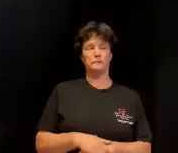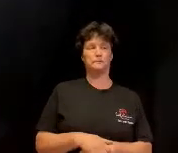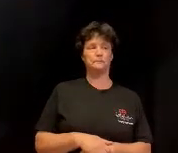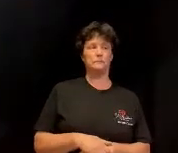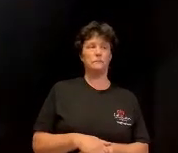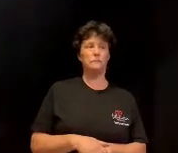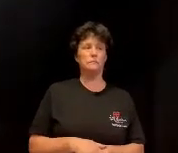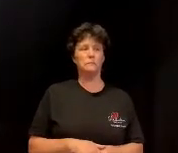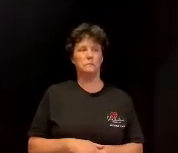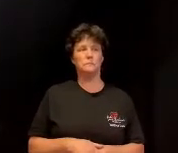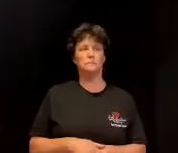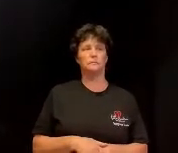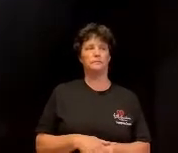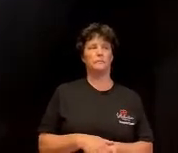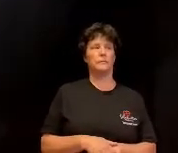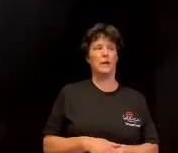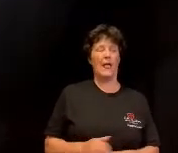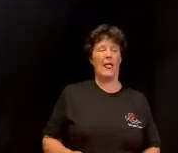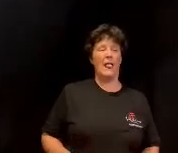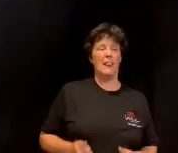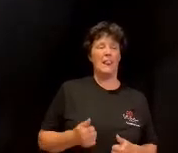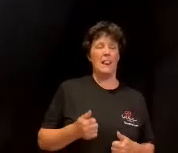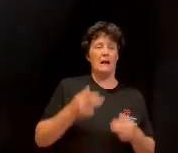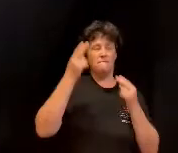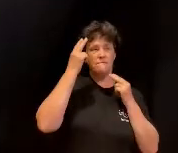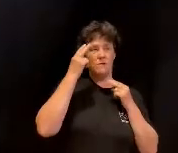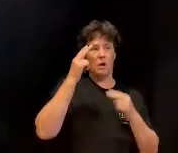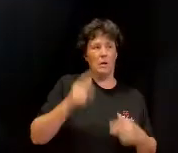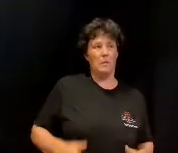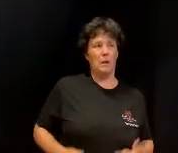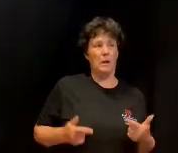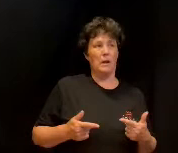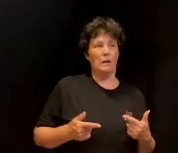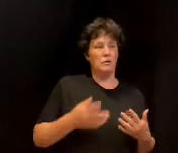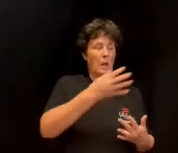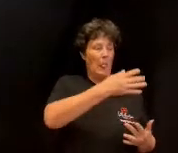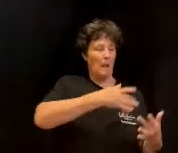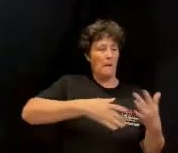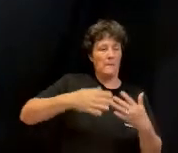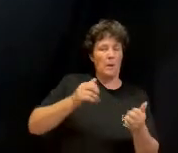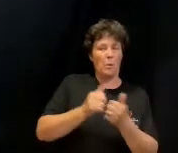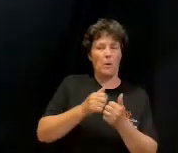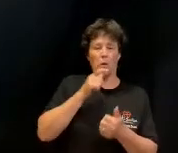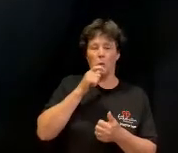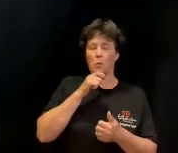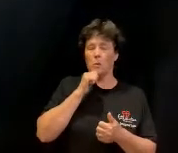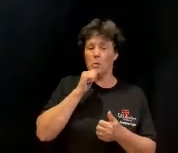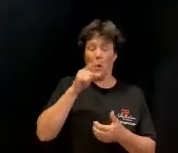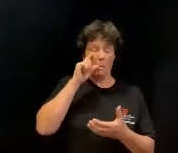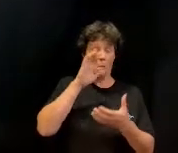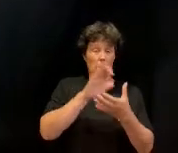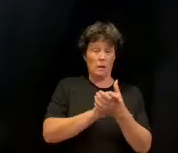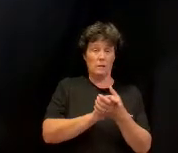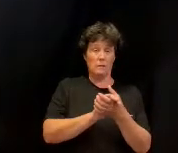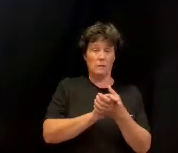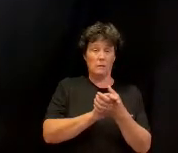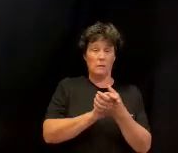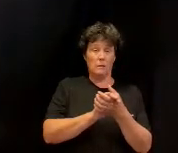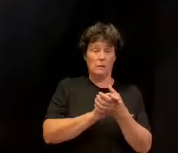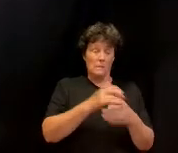In the Passion, it says this: live honorable lives as you mix with unbelievers. Even though they accuse you of